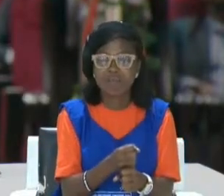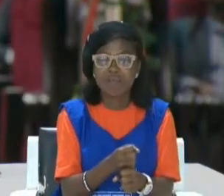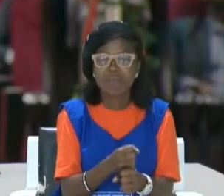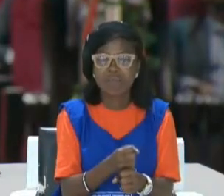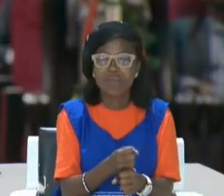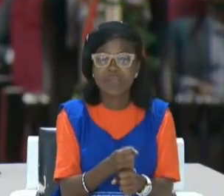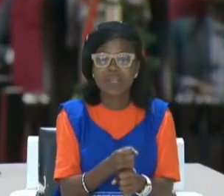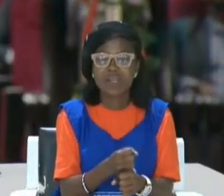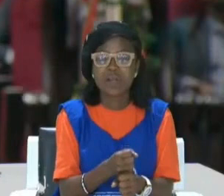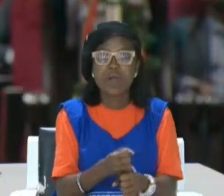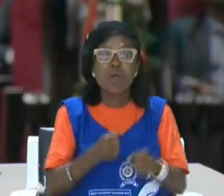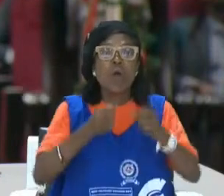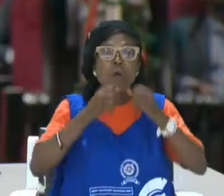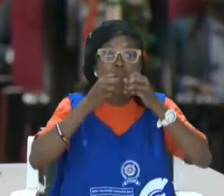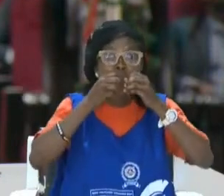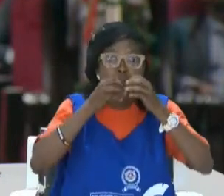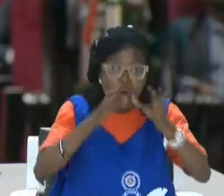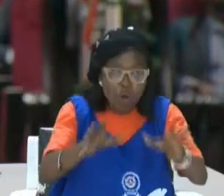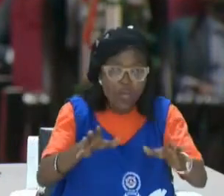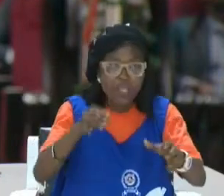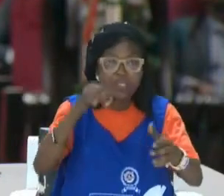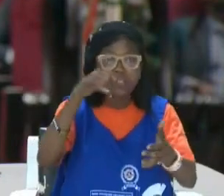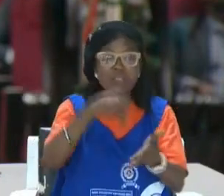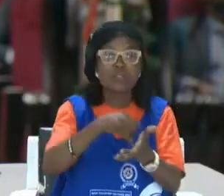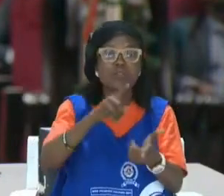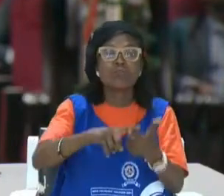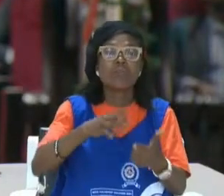blow into my home.